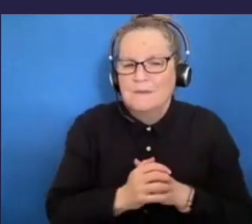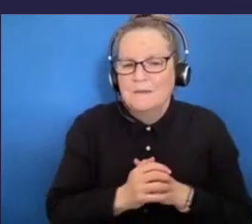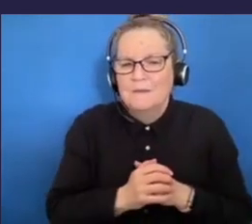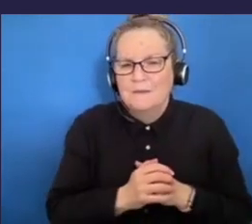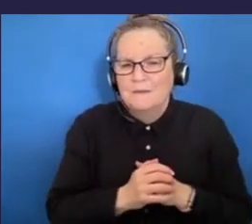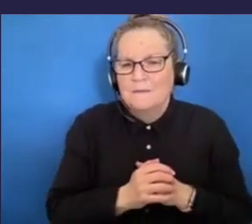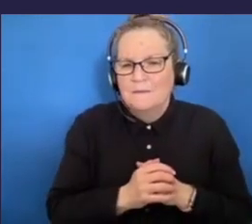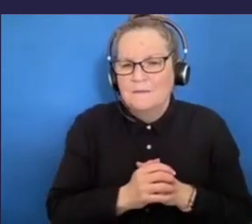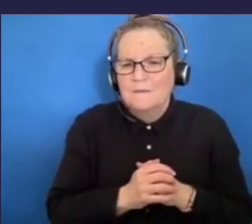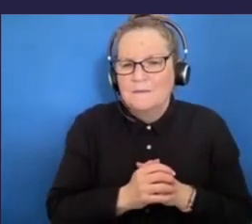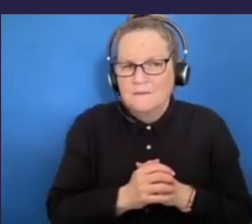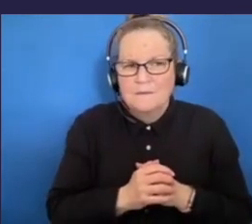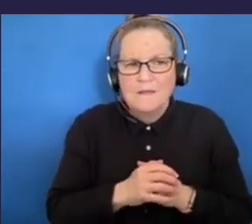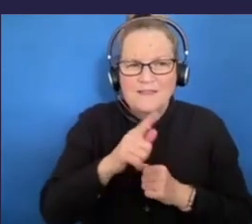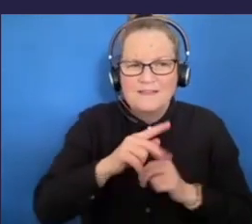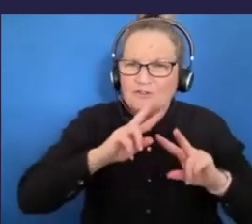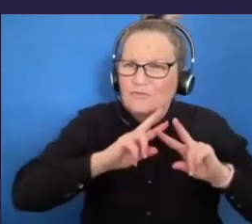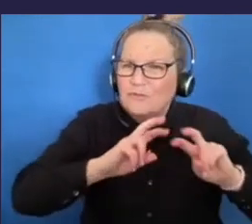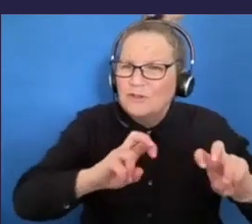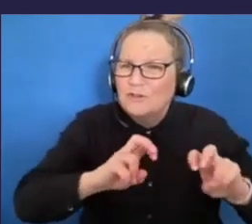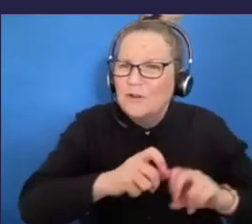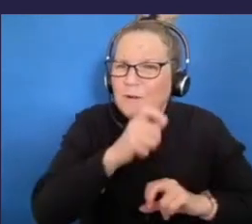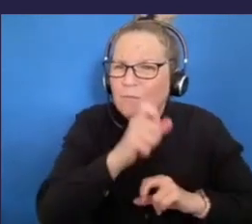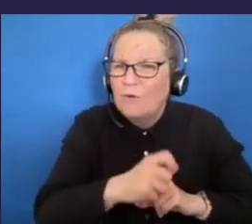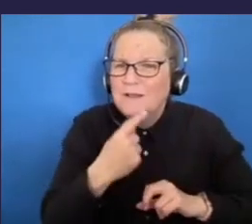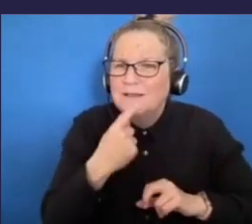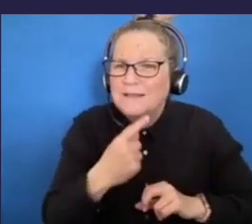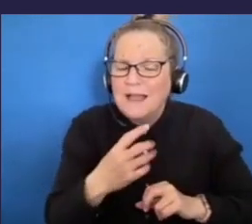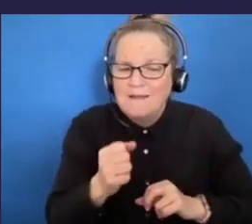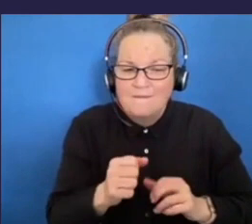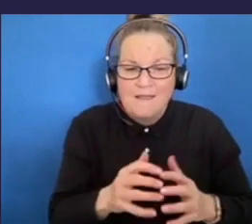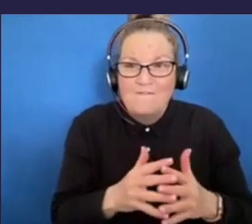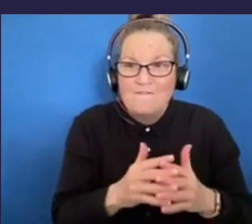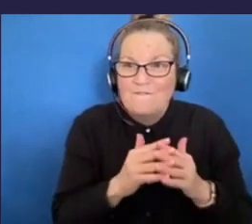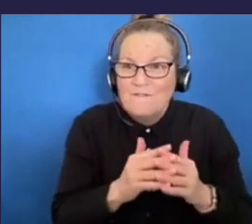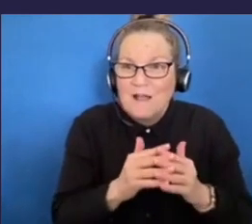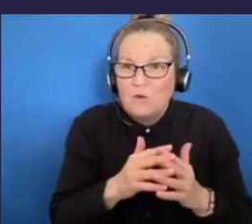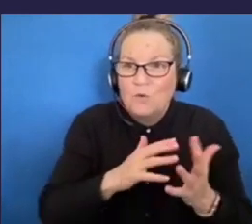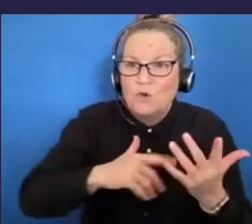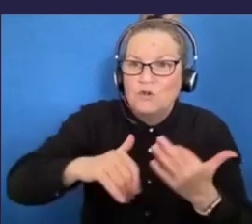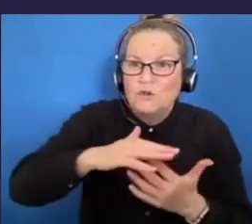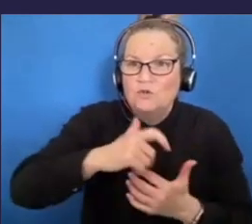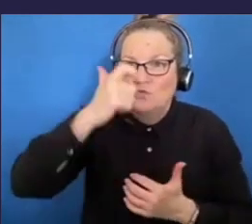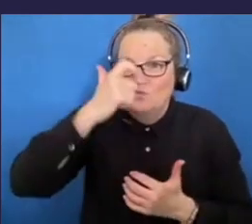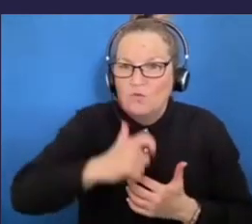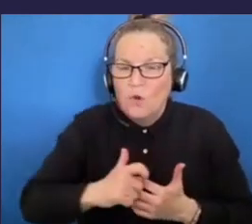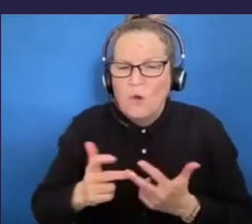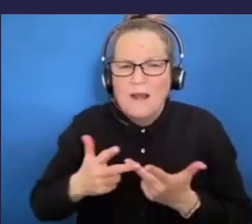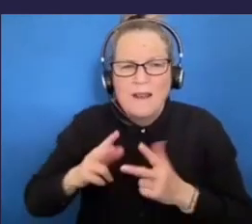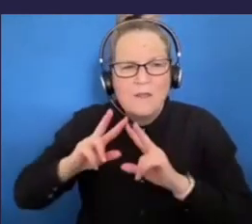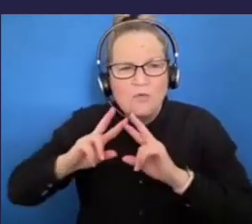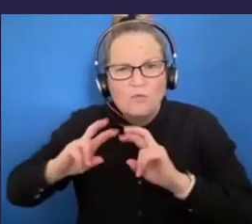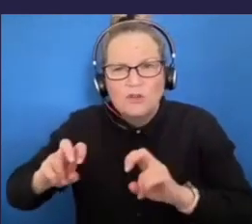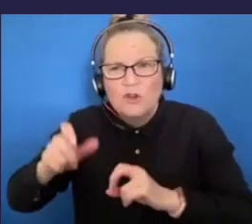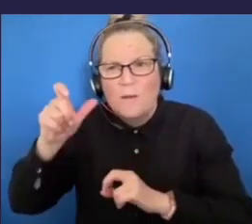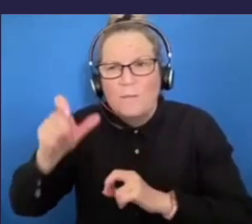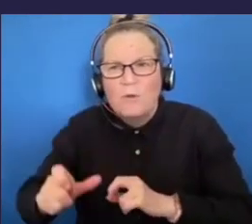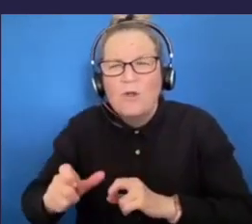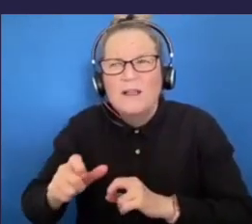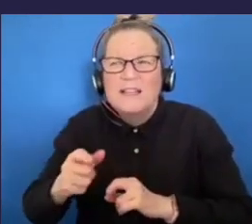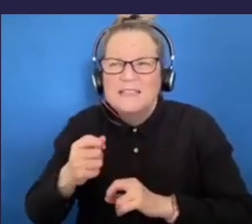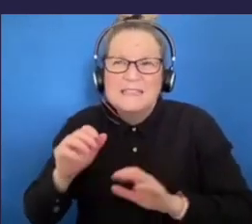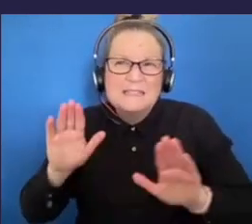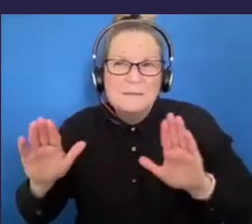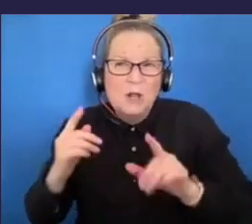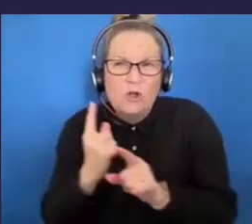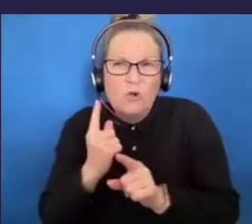again, what Wolfensberger called valued social roles. Angela Amato also talks about this using slightly different language.